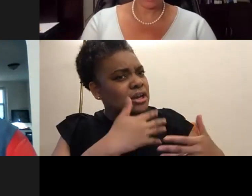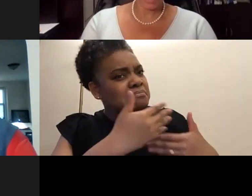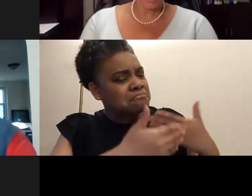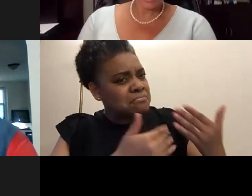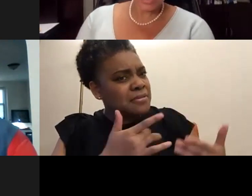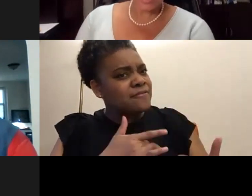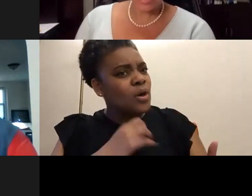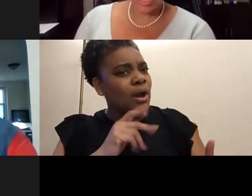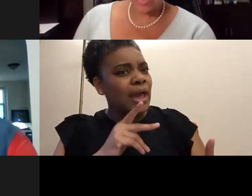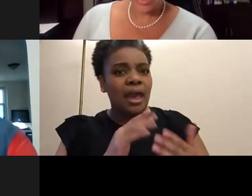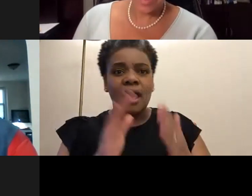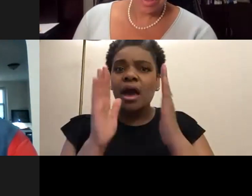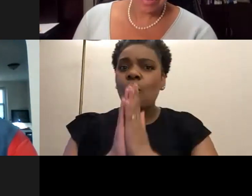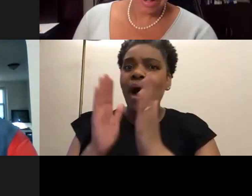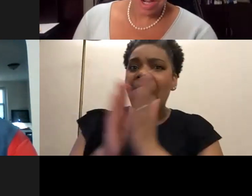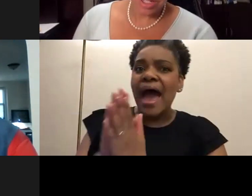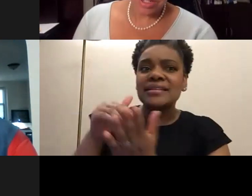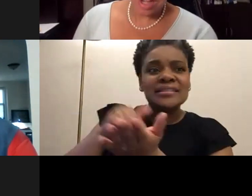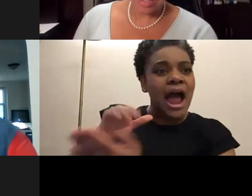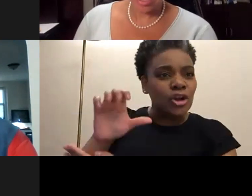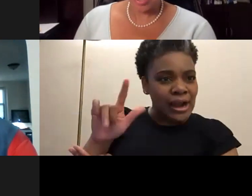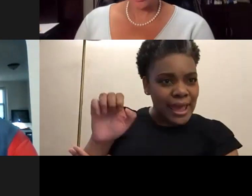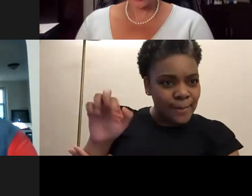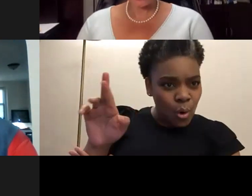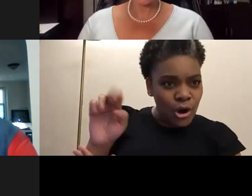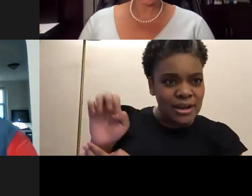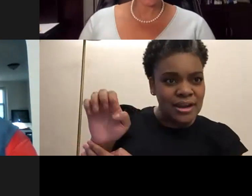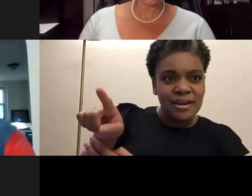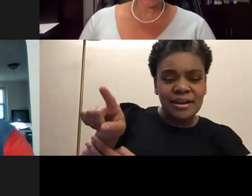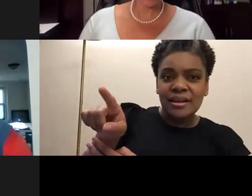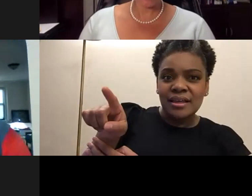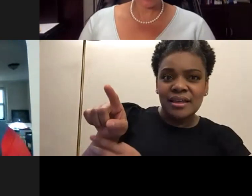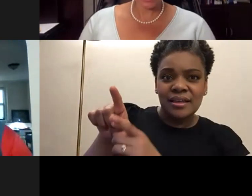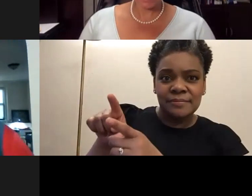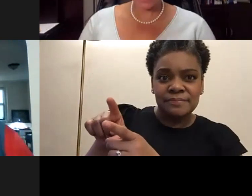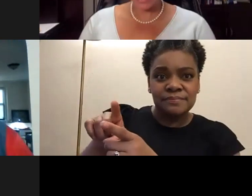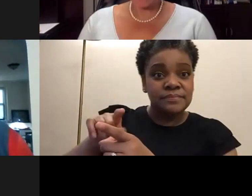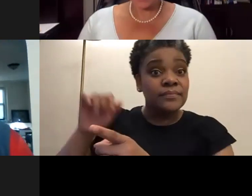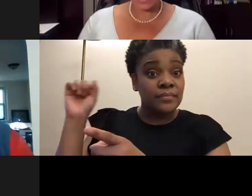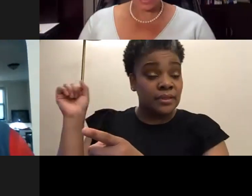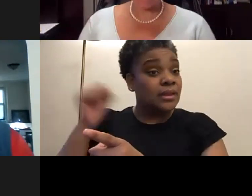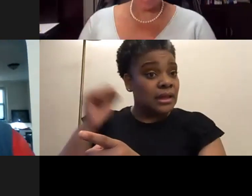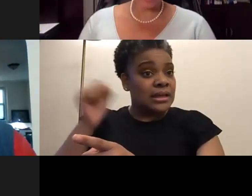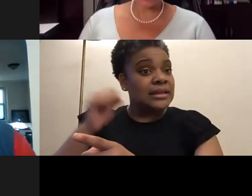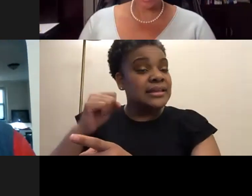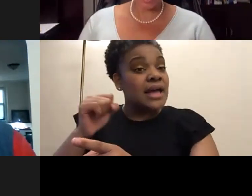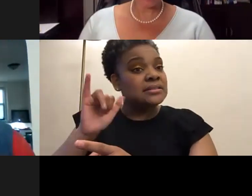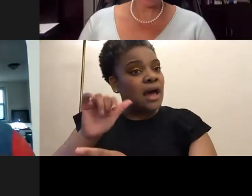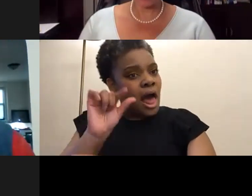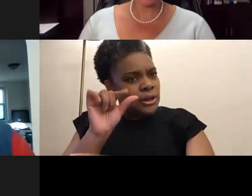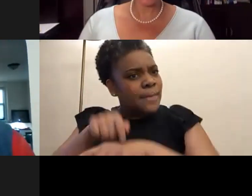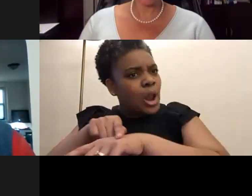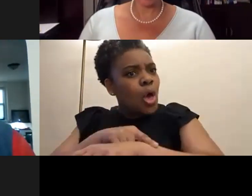Clayborne, what do you think? I Yeah, mean, so, is it first of all, talk to your doctor. doctor? That's a Yeah, little bit longer than we would expect. But yeah, my mother-in-law